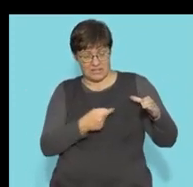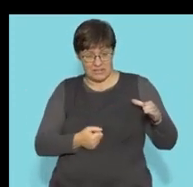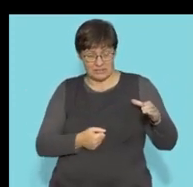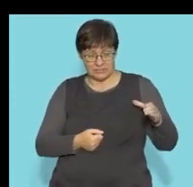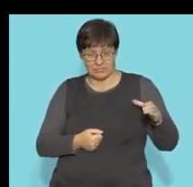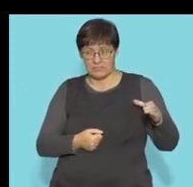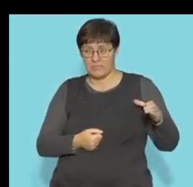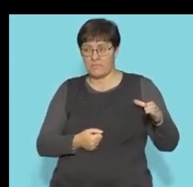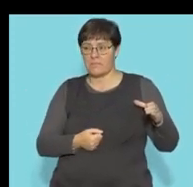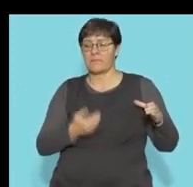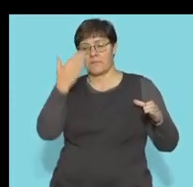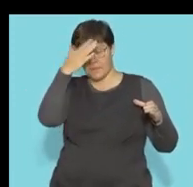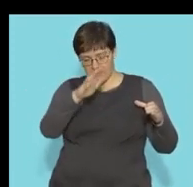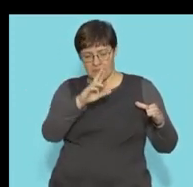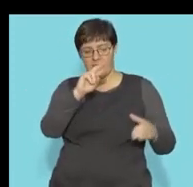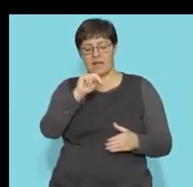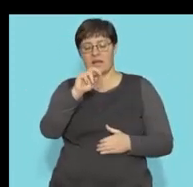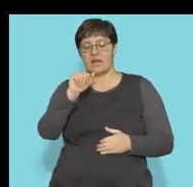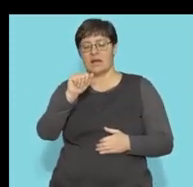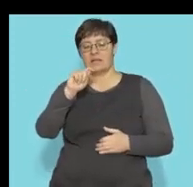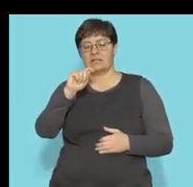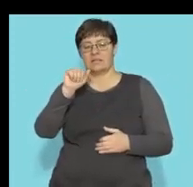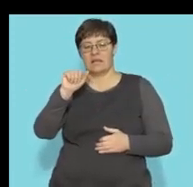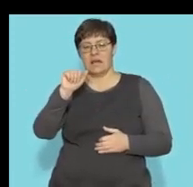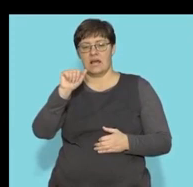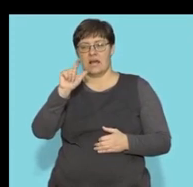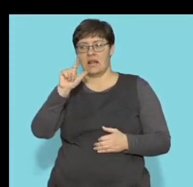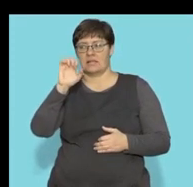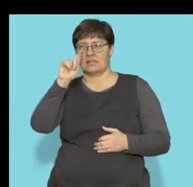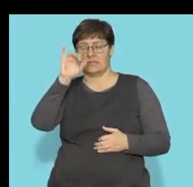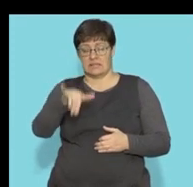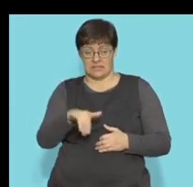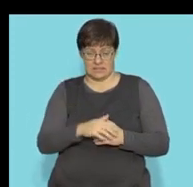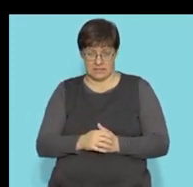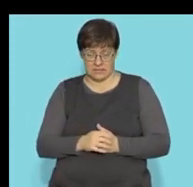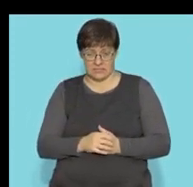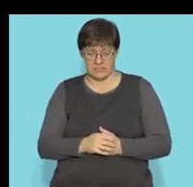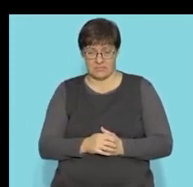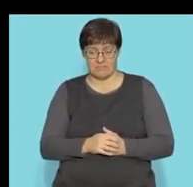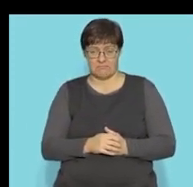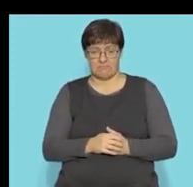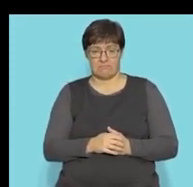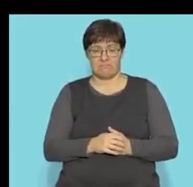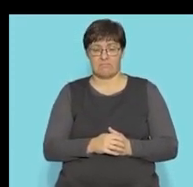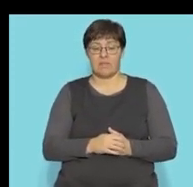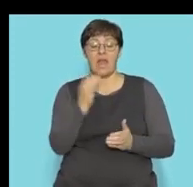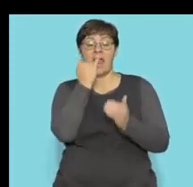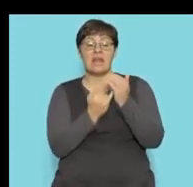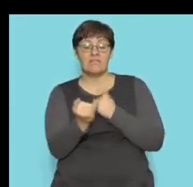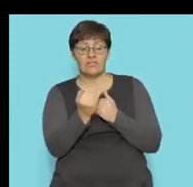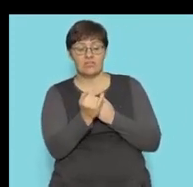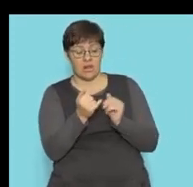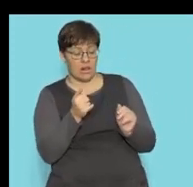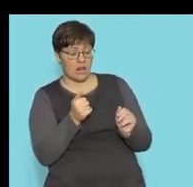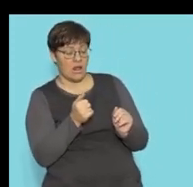I know my terminology, I'm going to write natality. When individuals leave